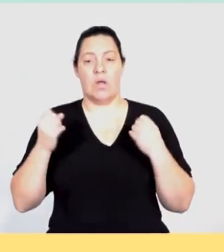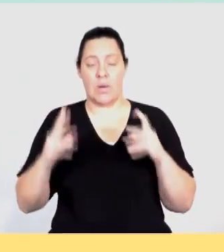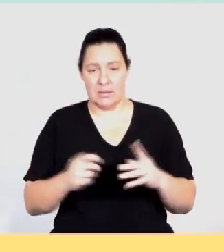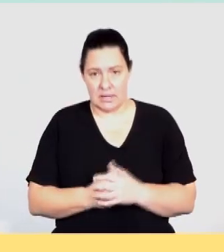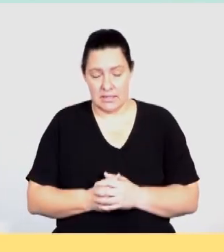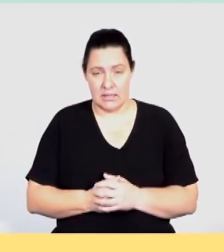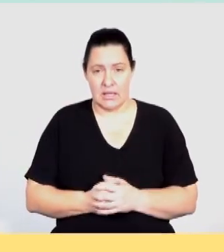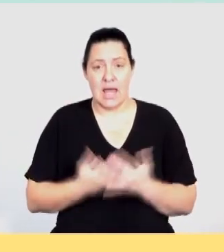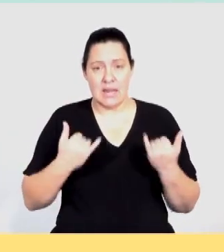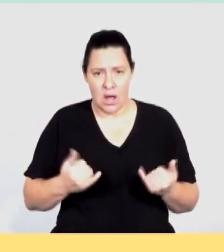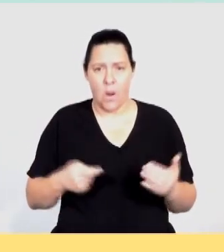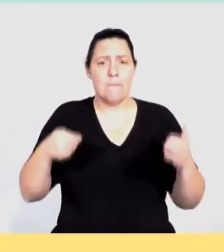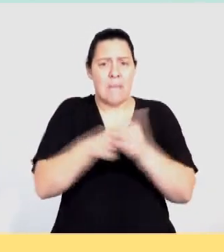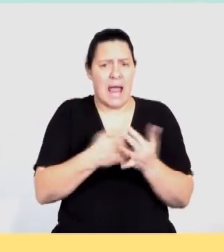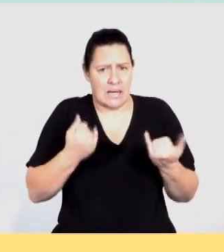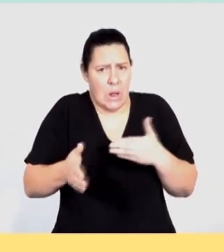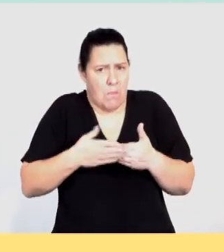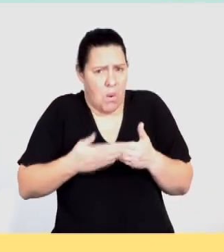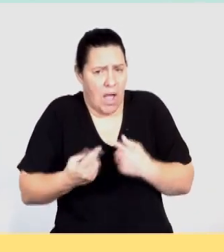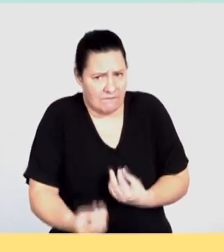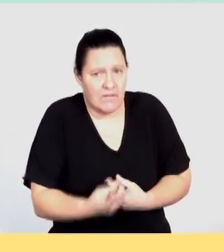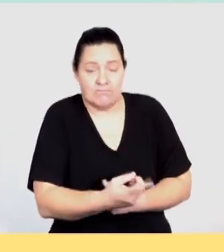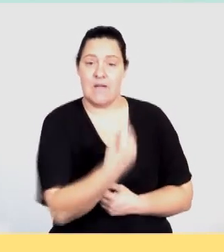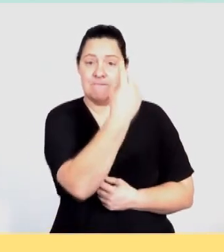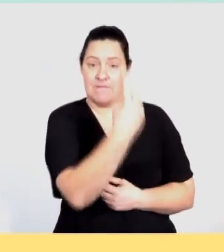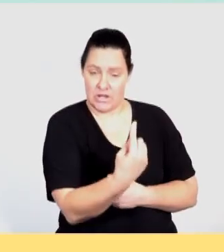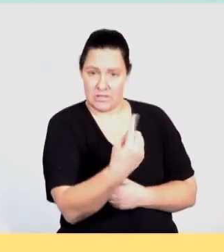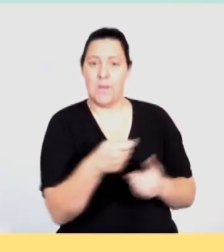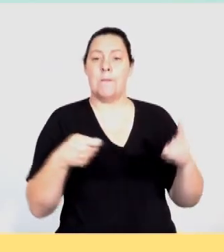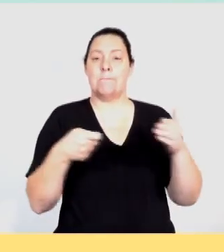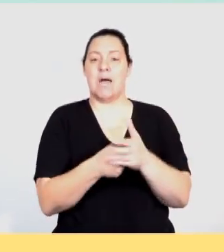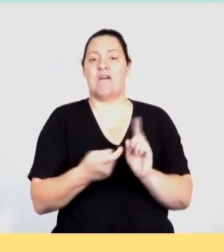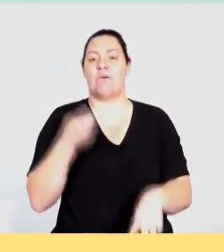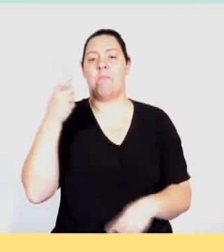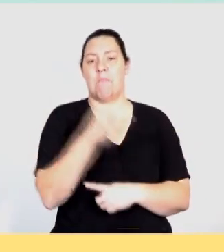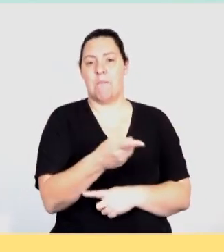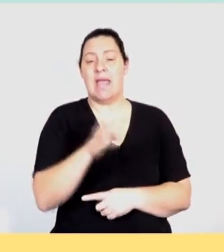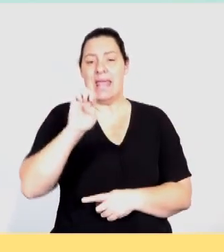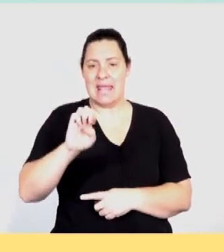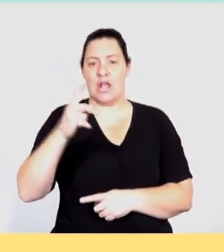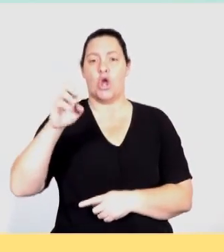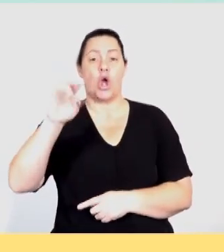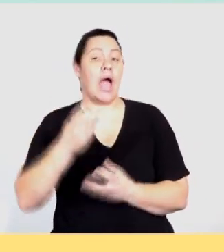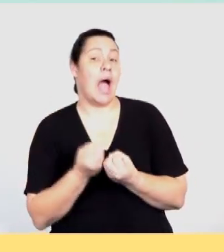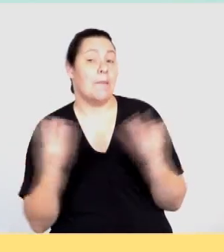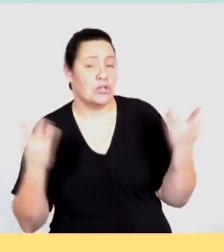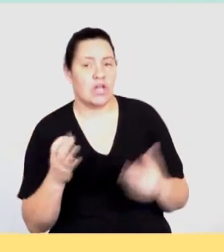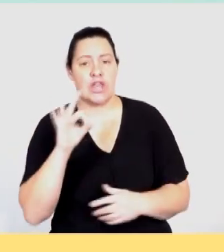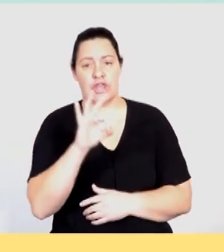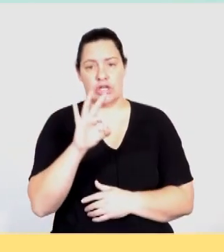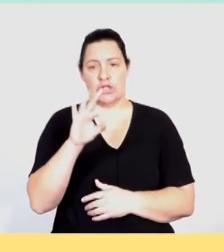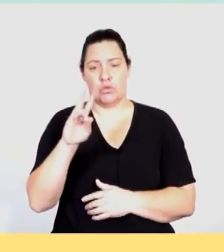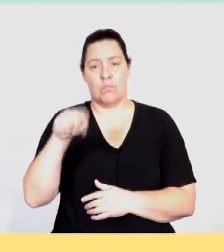40,420. Okay, let's see if we bought goods from them now. It says on the 1st, we bought goods from Ekirk. How